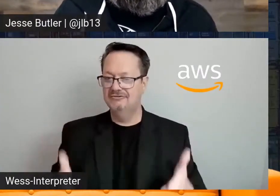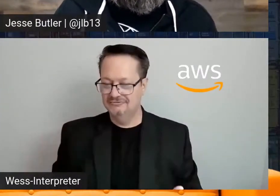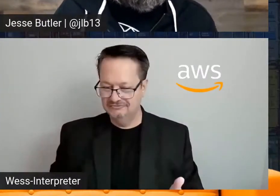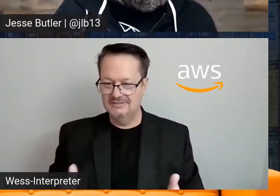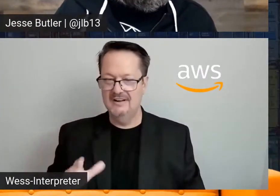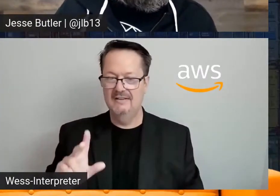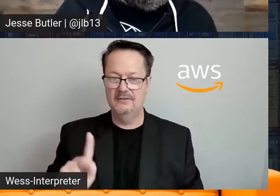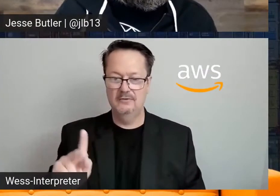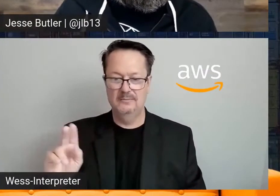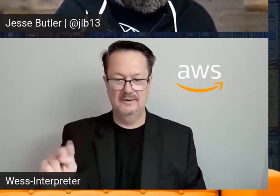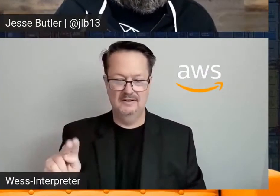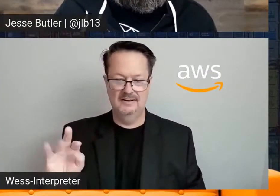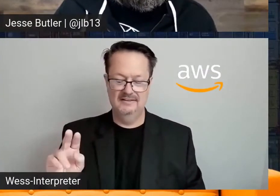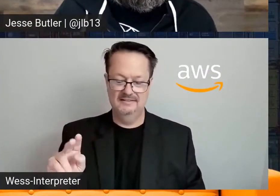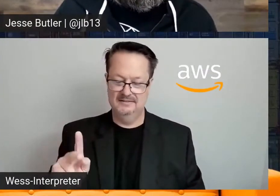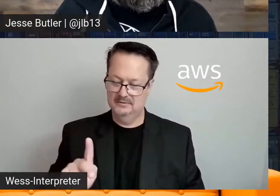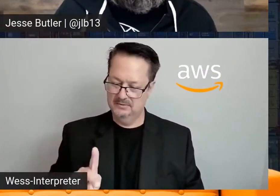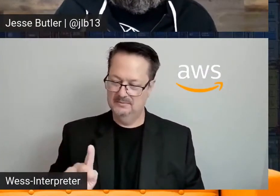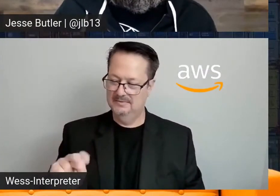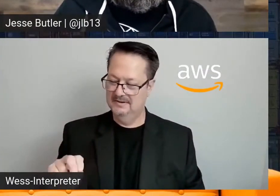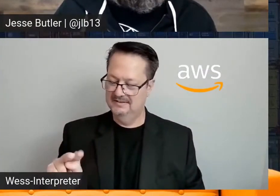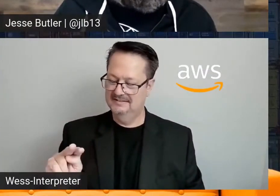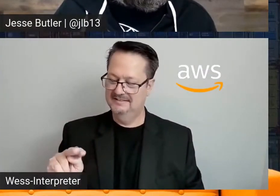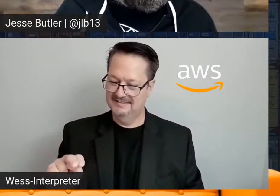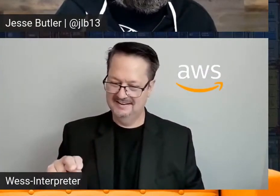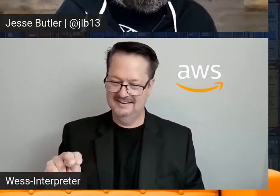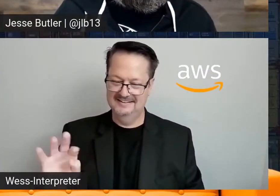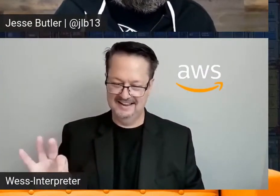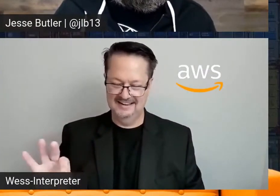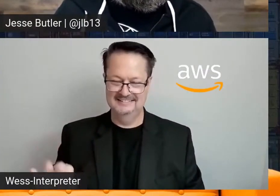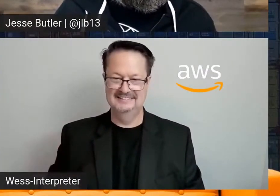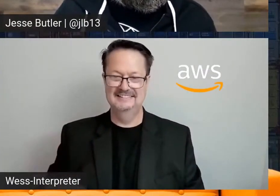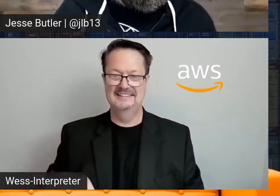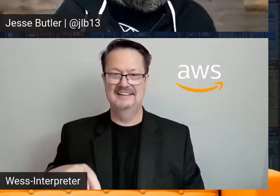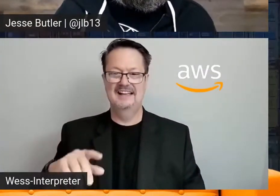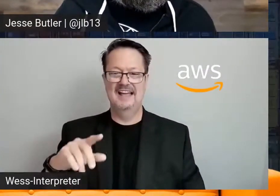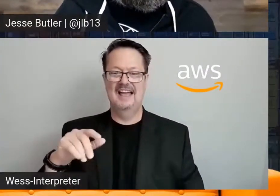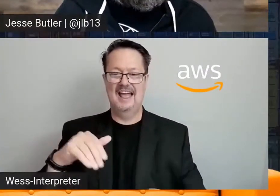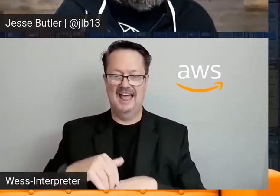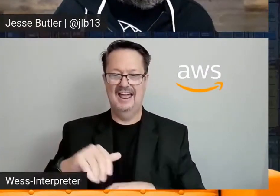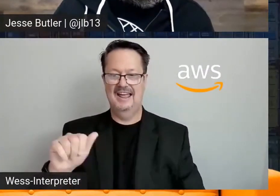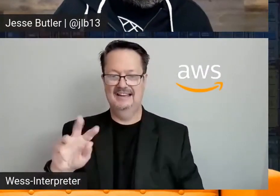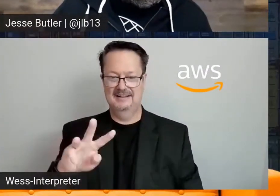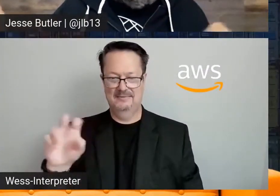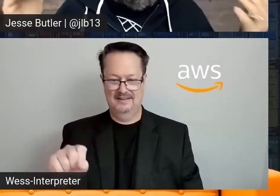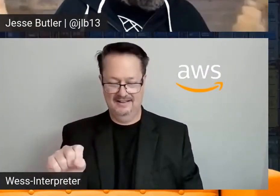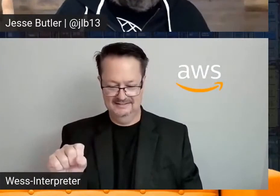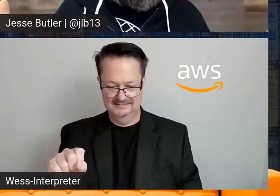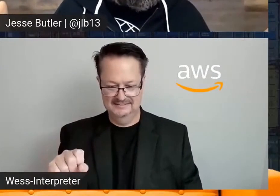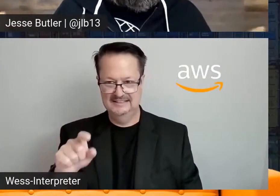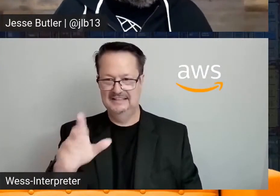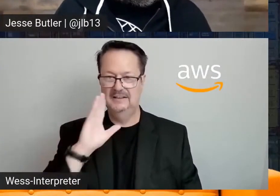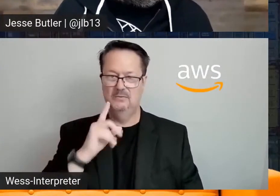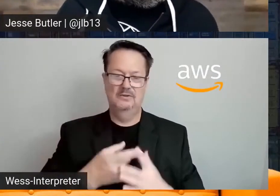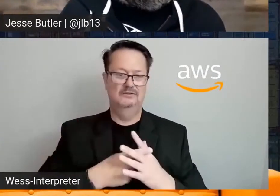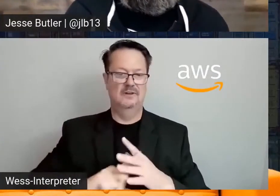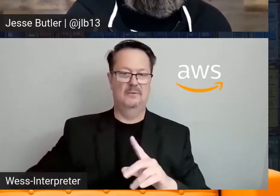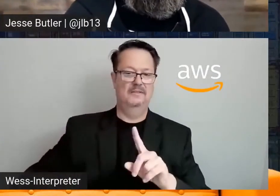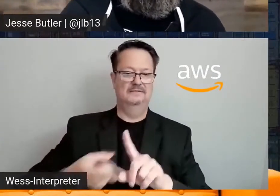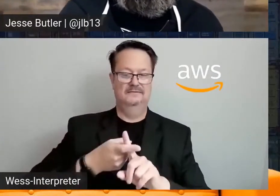Kubernetes at AWS, and he is here to kick things off with his typical first session